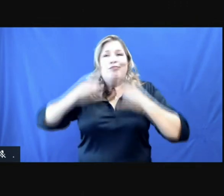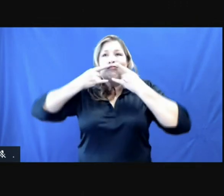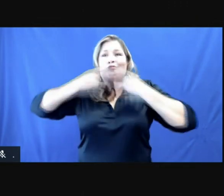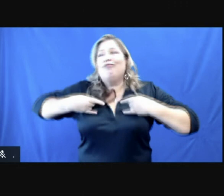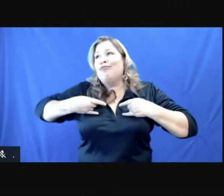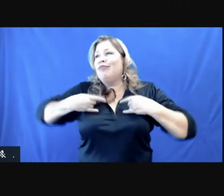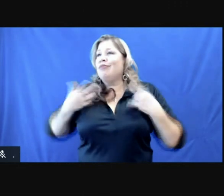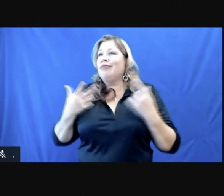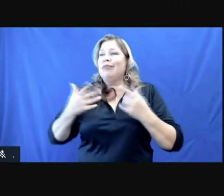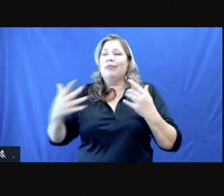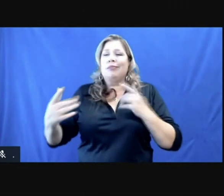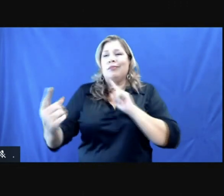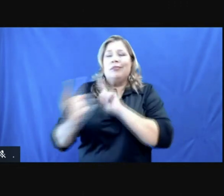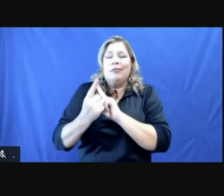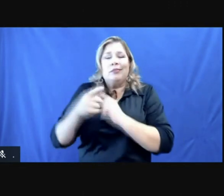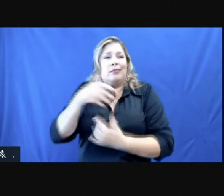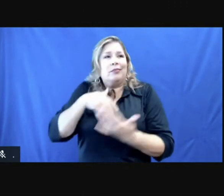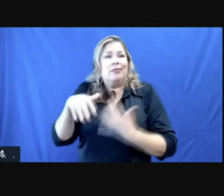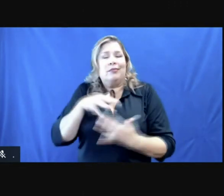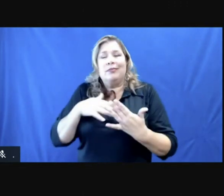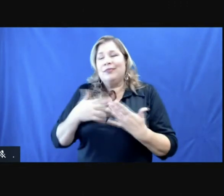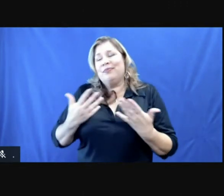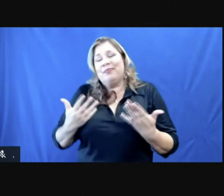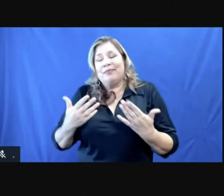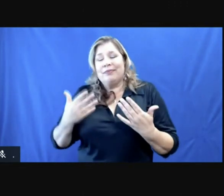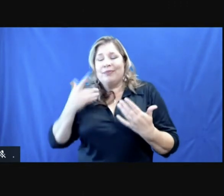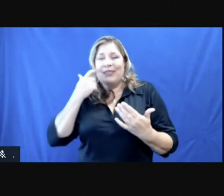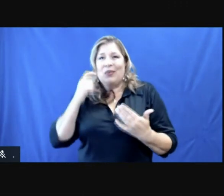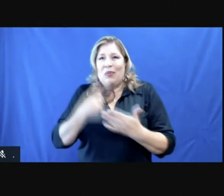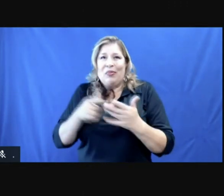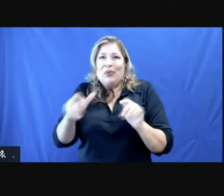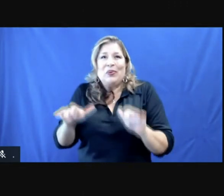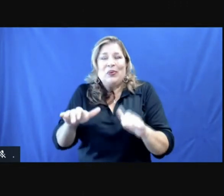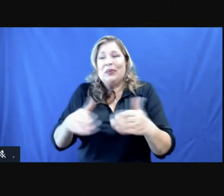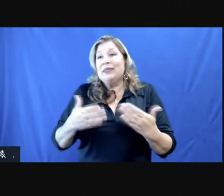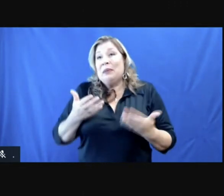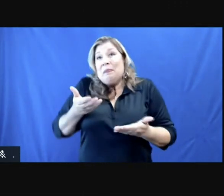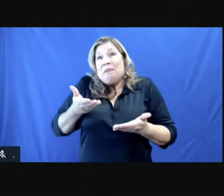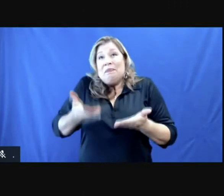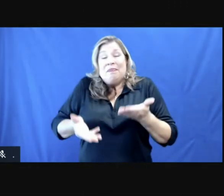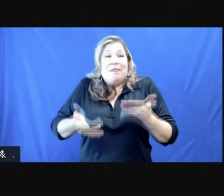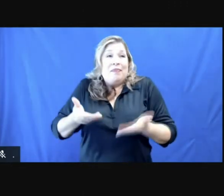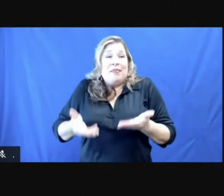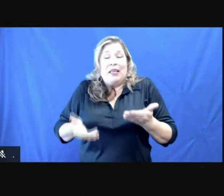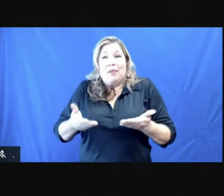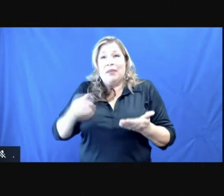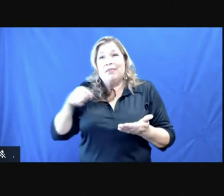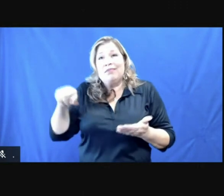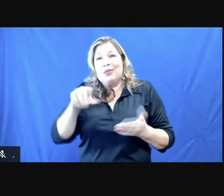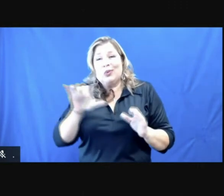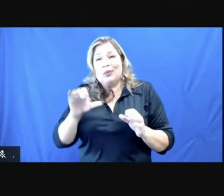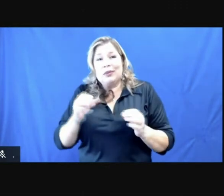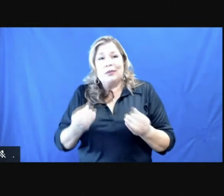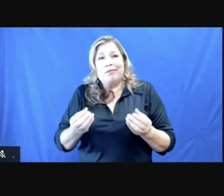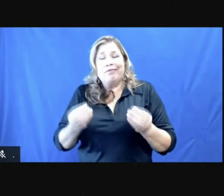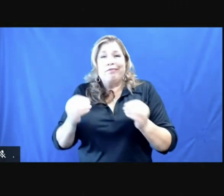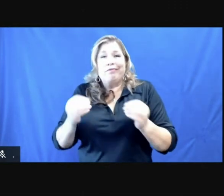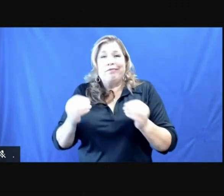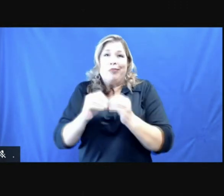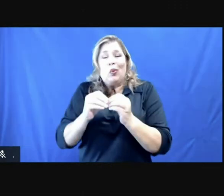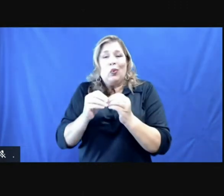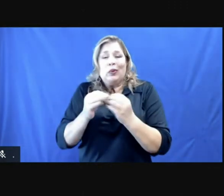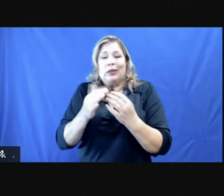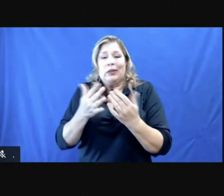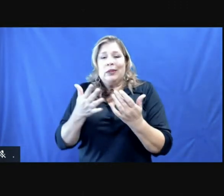the activities that they're enjoying. Masks come down, maybe some additional activities that increase transmission.